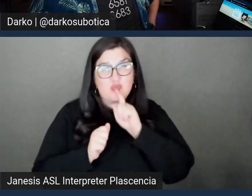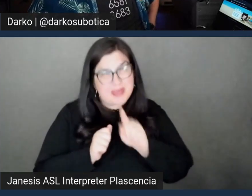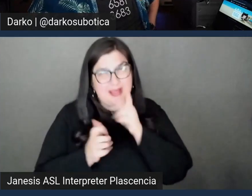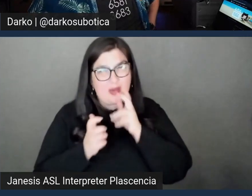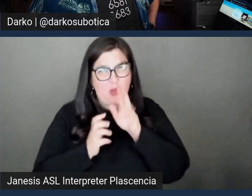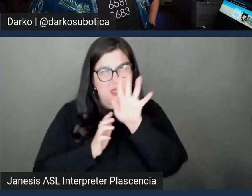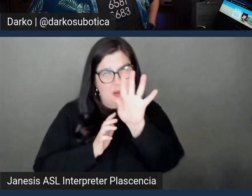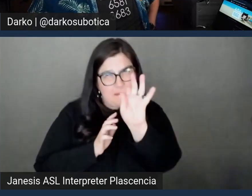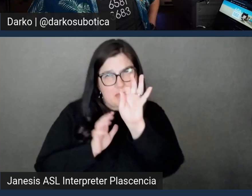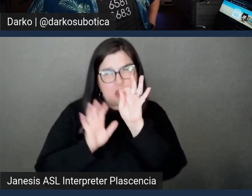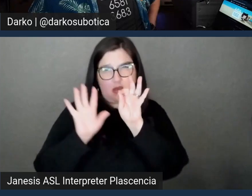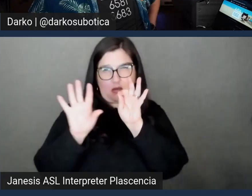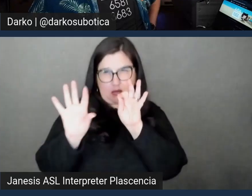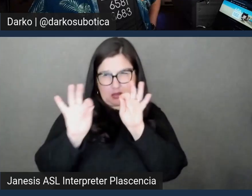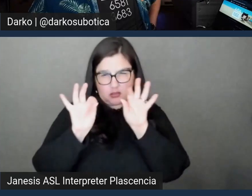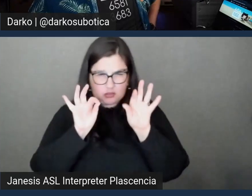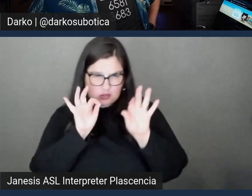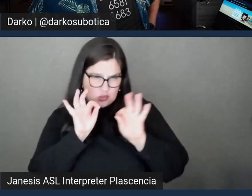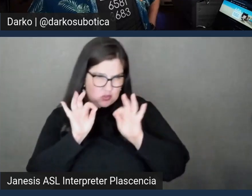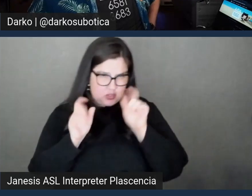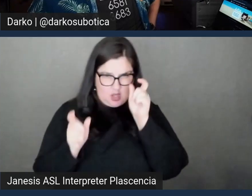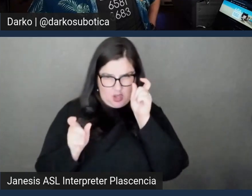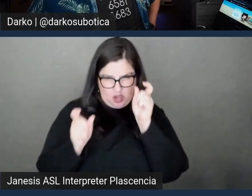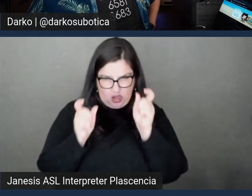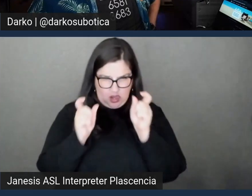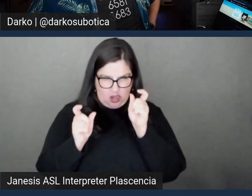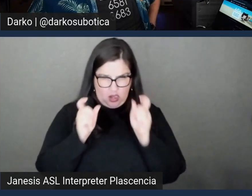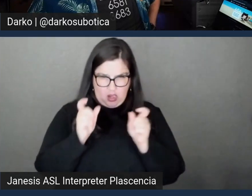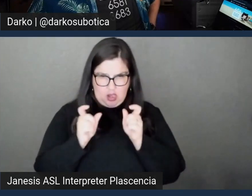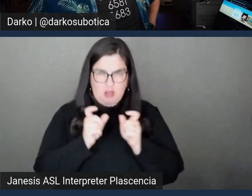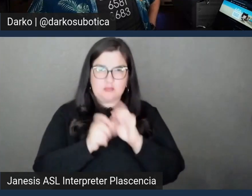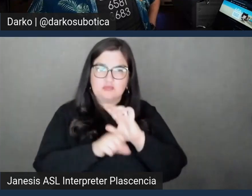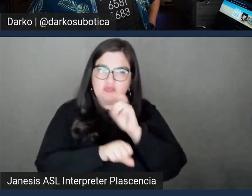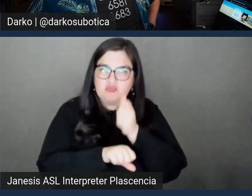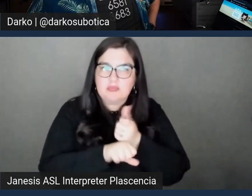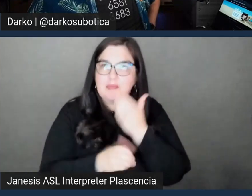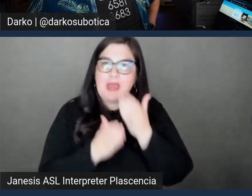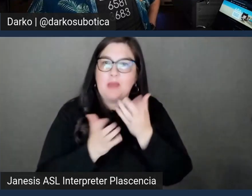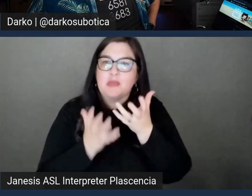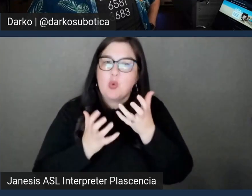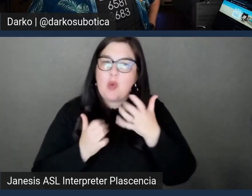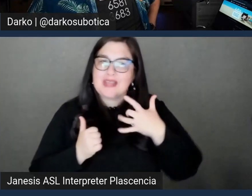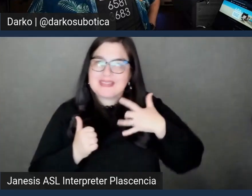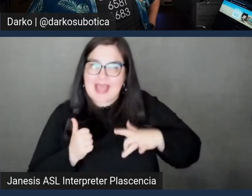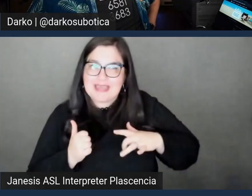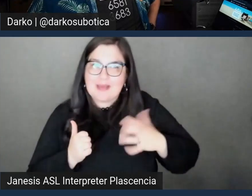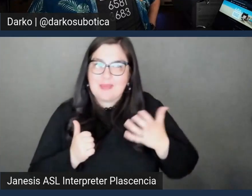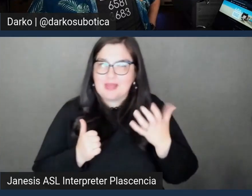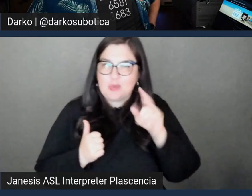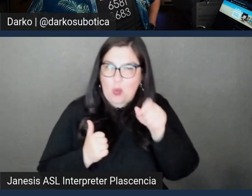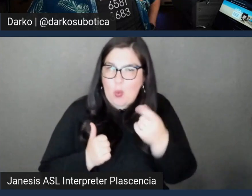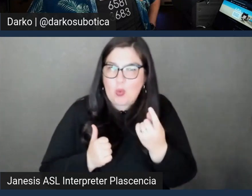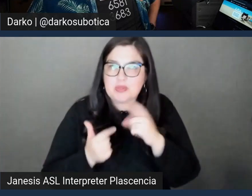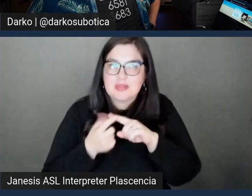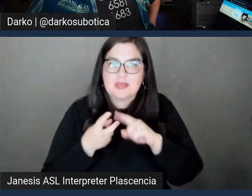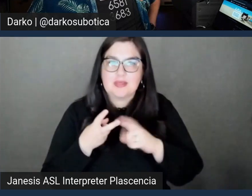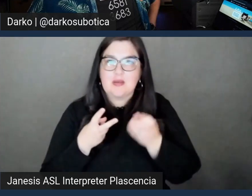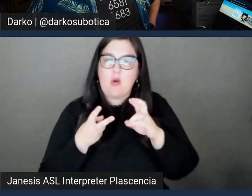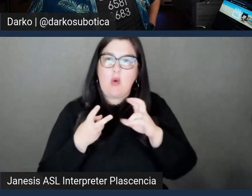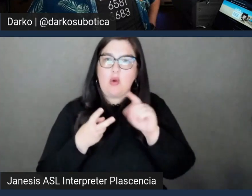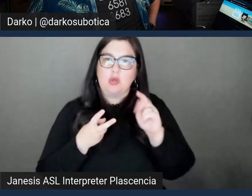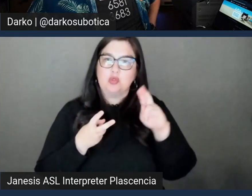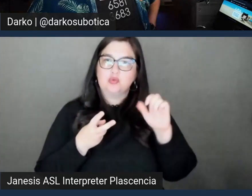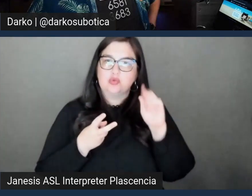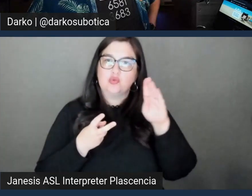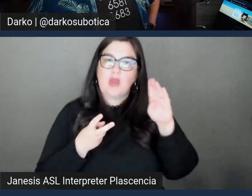you sort of get, right? Like maybe you want just sentiment and transcription, right? So if you just want to do that, maybe you just want to use transcribe and comprehend on